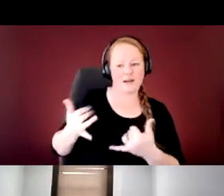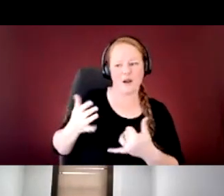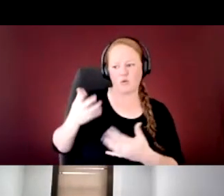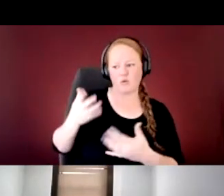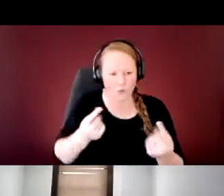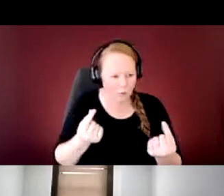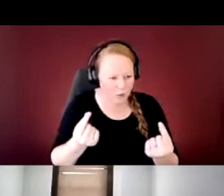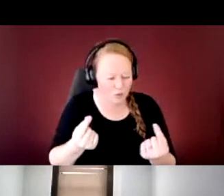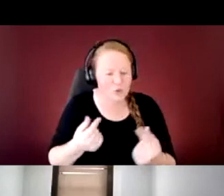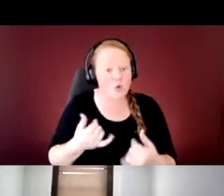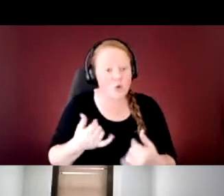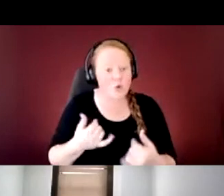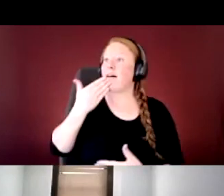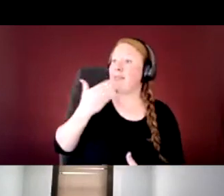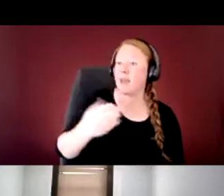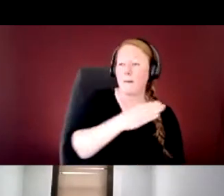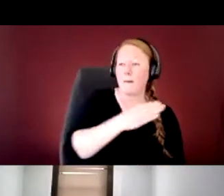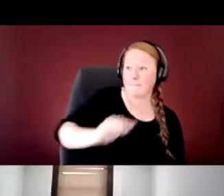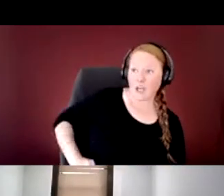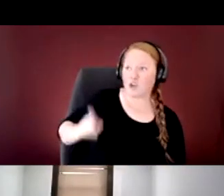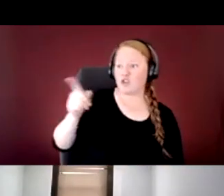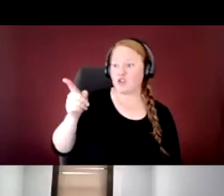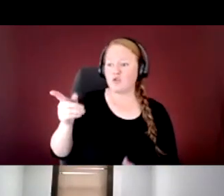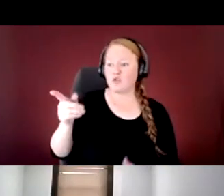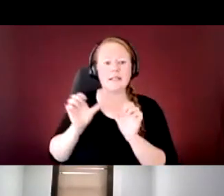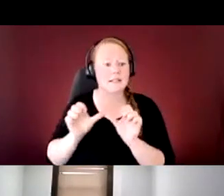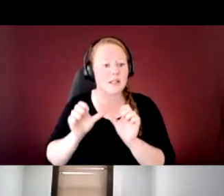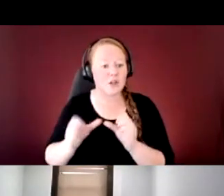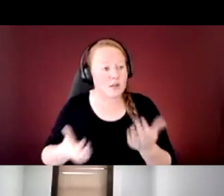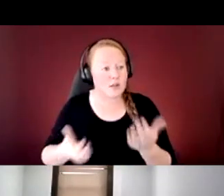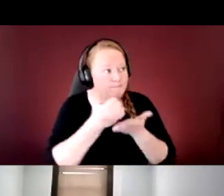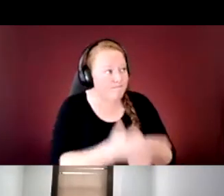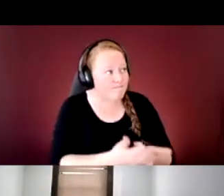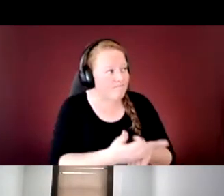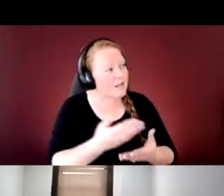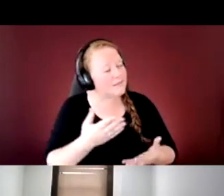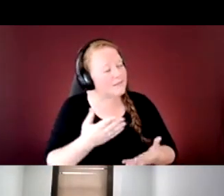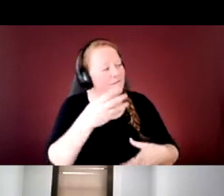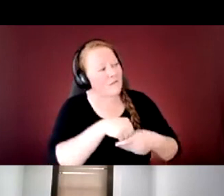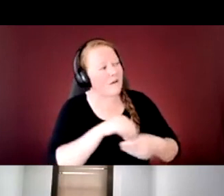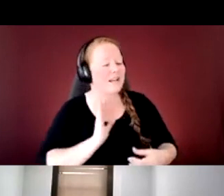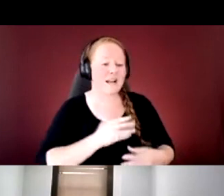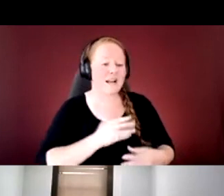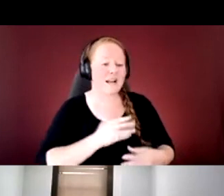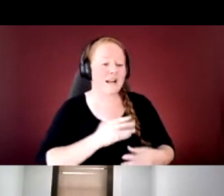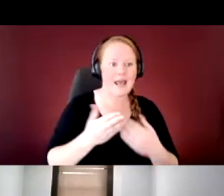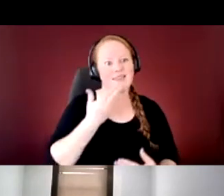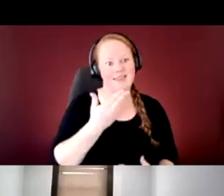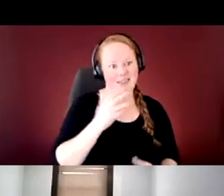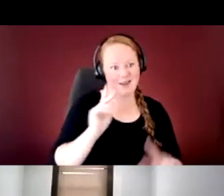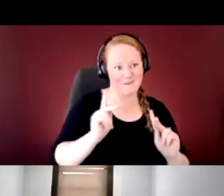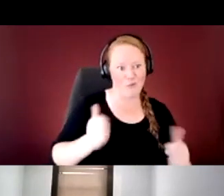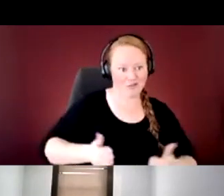the opportunity to contribute to the future of the city. And I especially want to thank all of the residents who've taken the time to engage with this